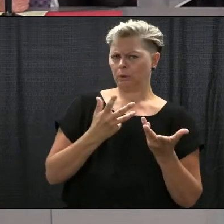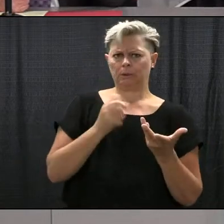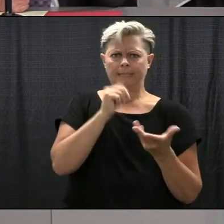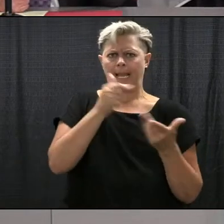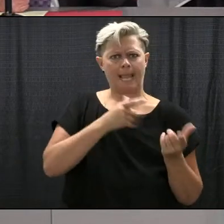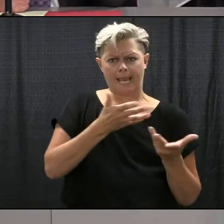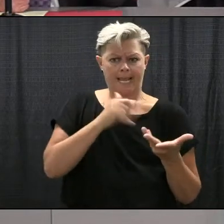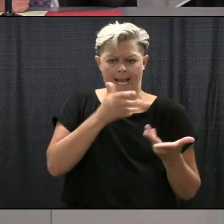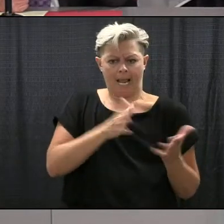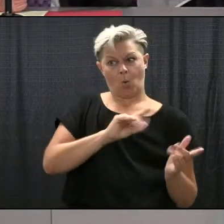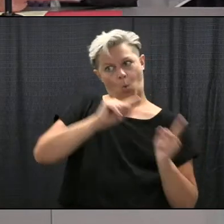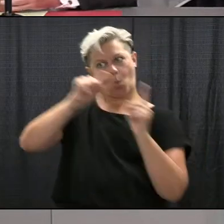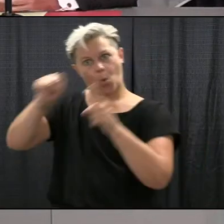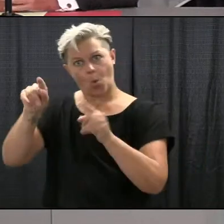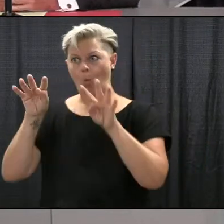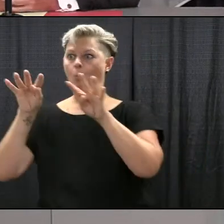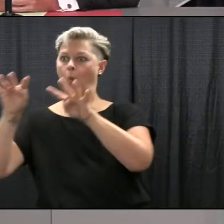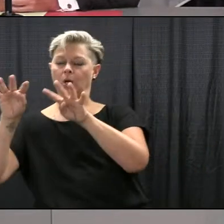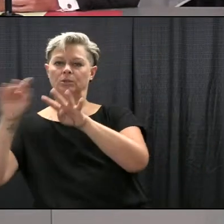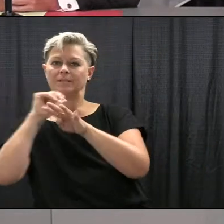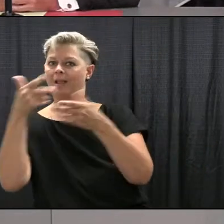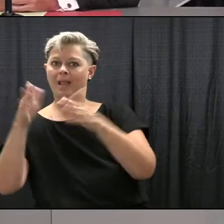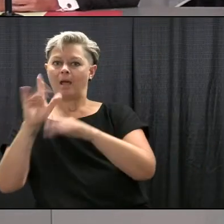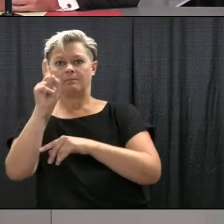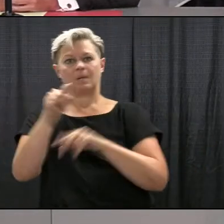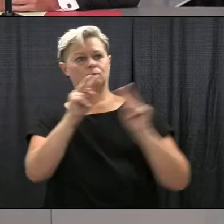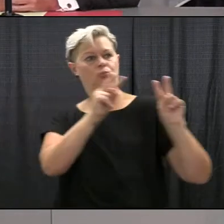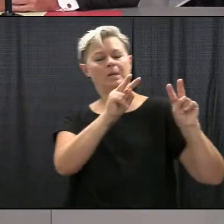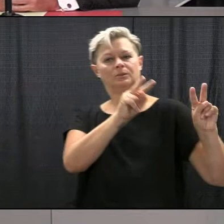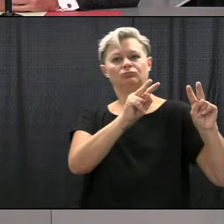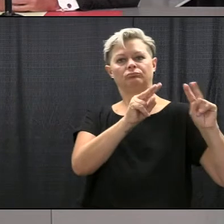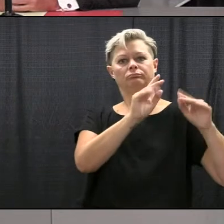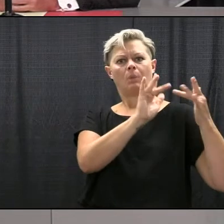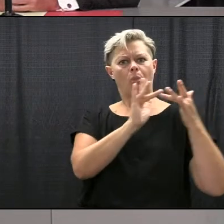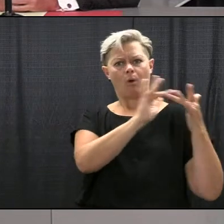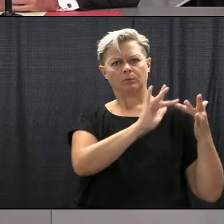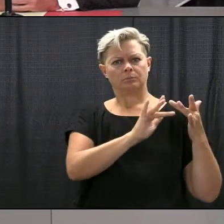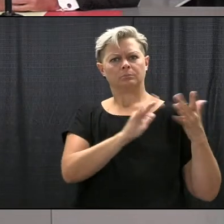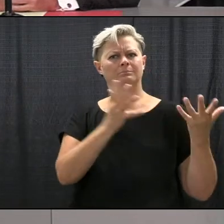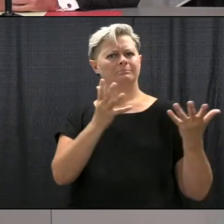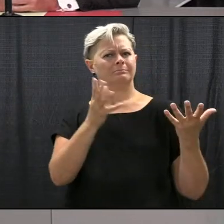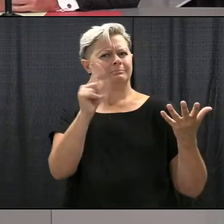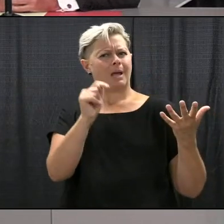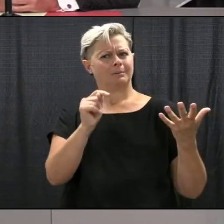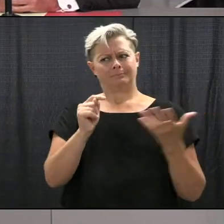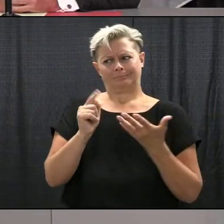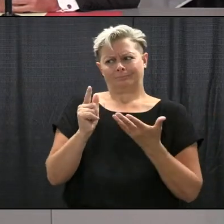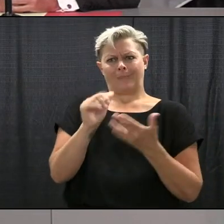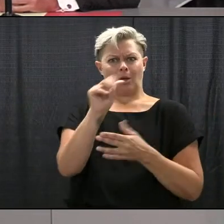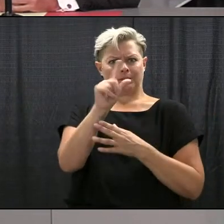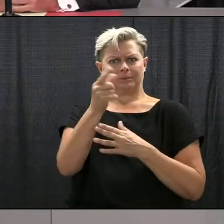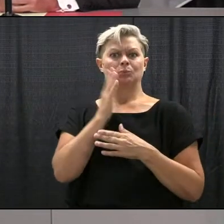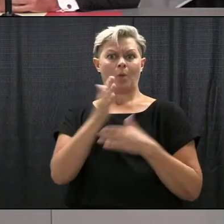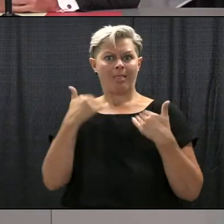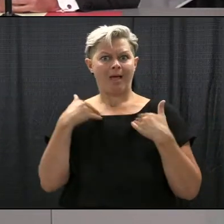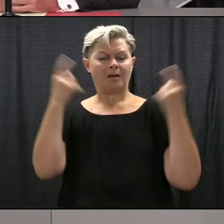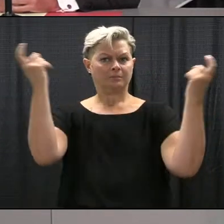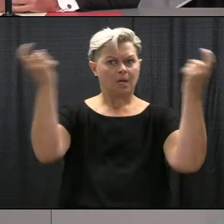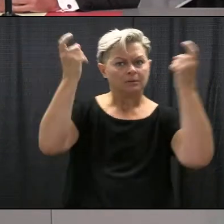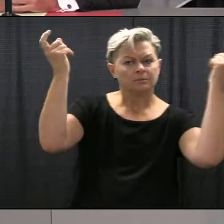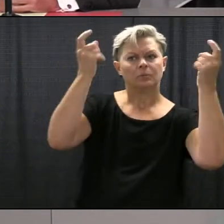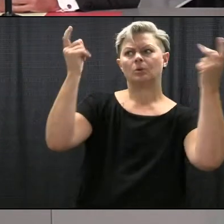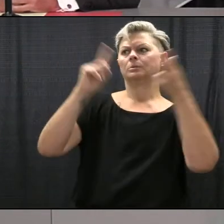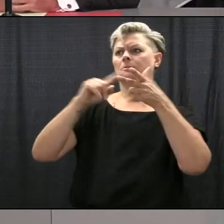it virtually. So I guess my question is, for planned festivals and concerts that happen later this month, is it possible to hold those safely?